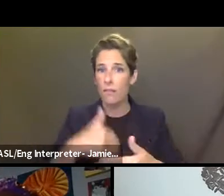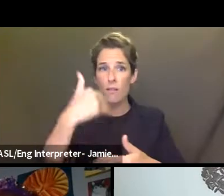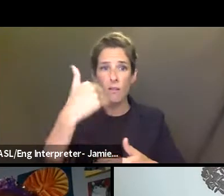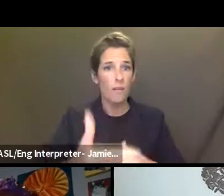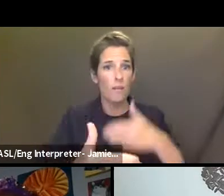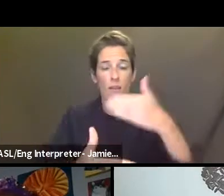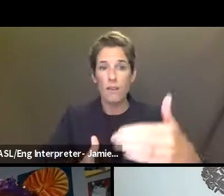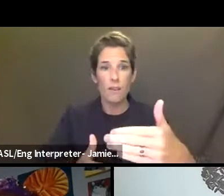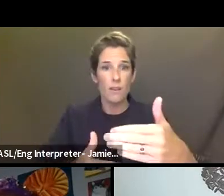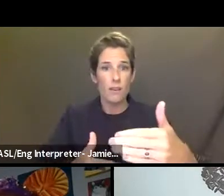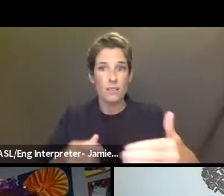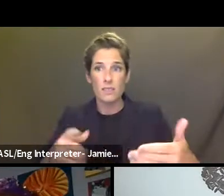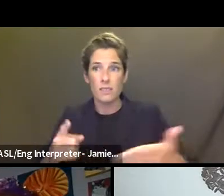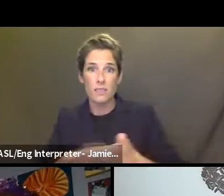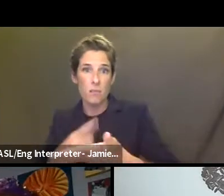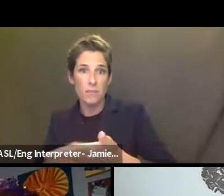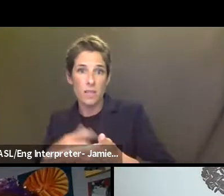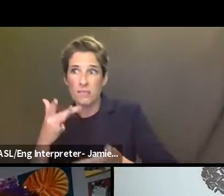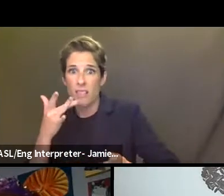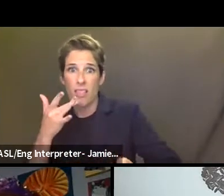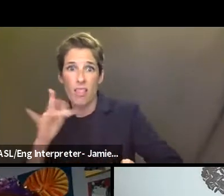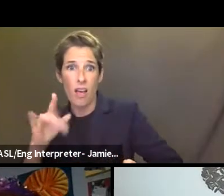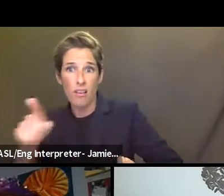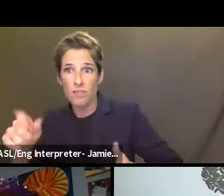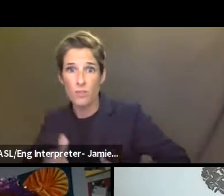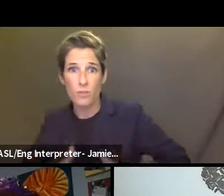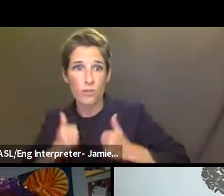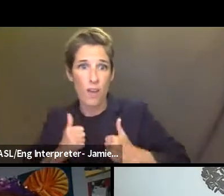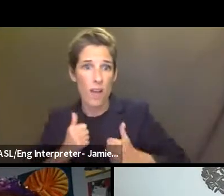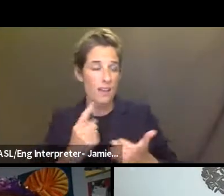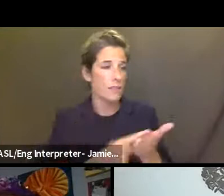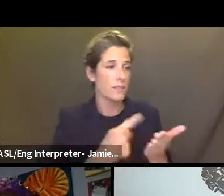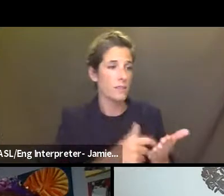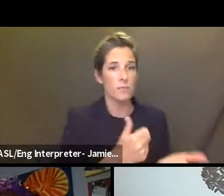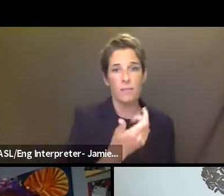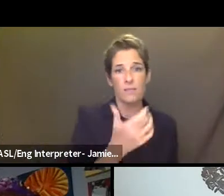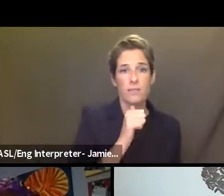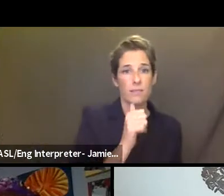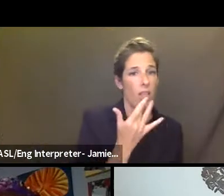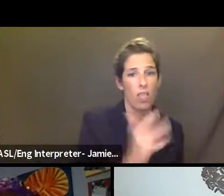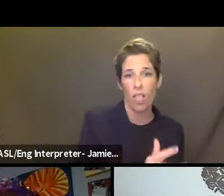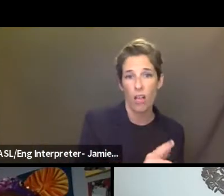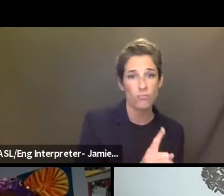Does that mean that there was anything special about those who didn't? No. And